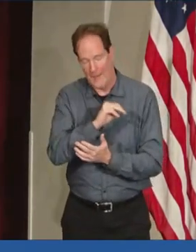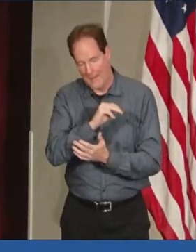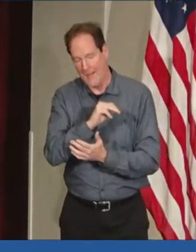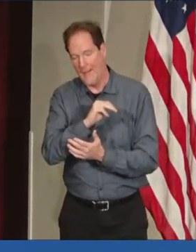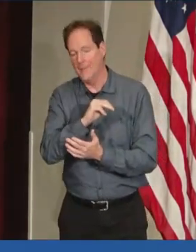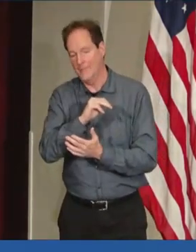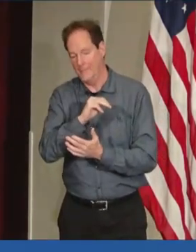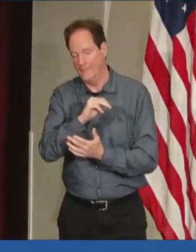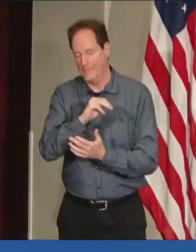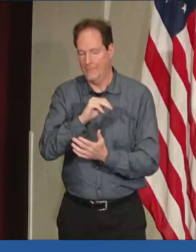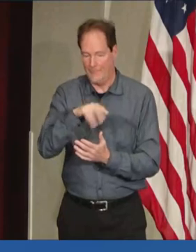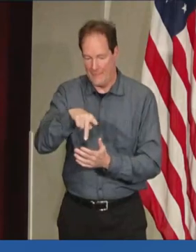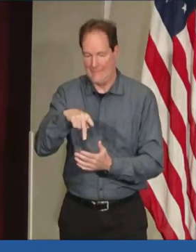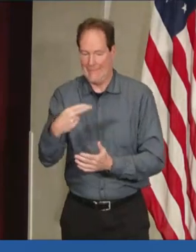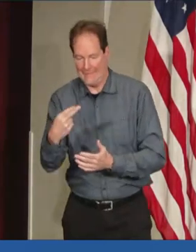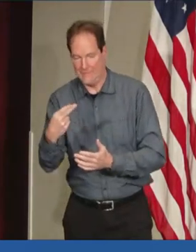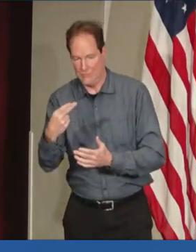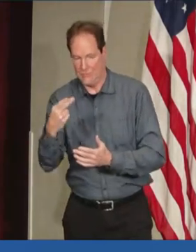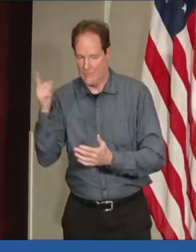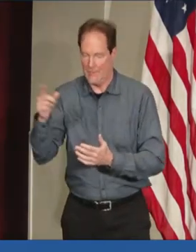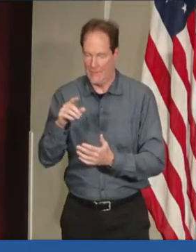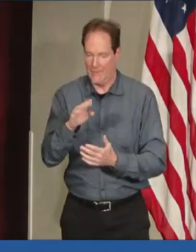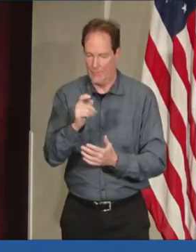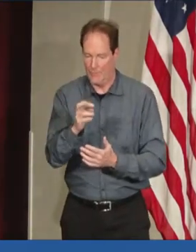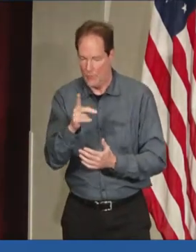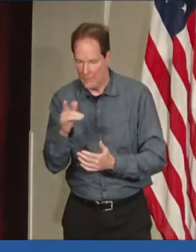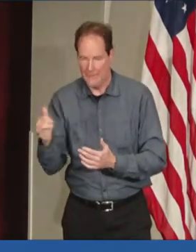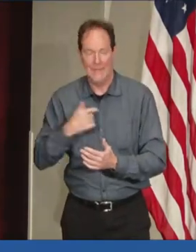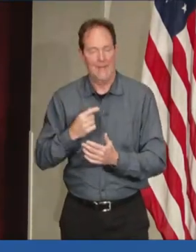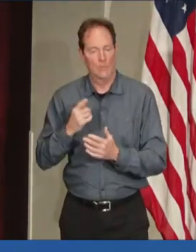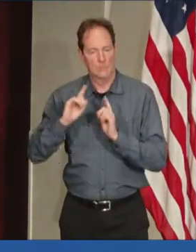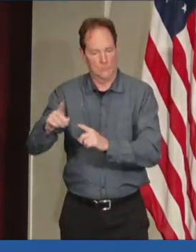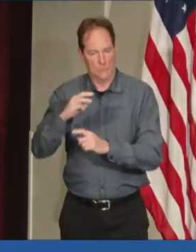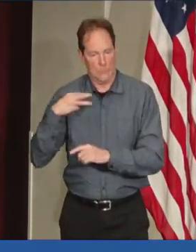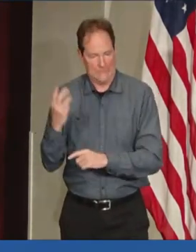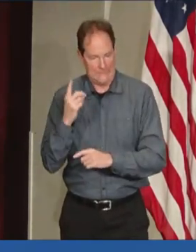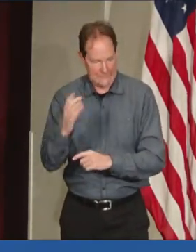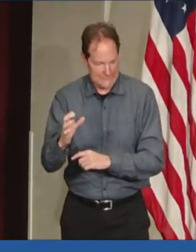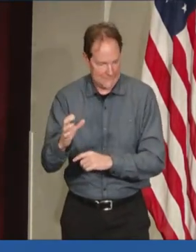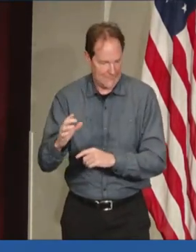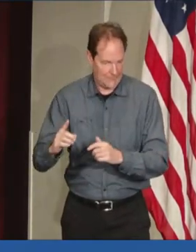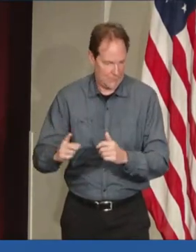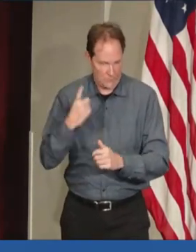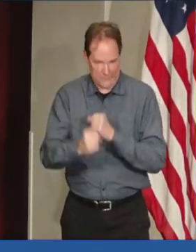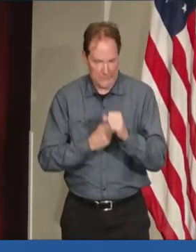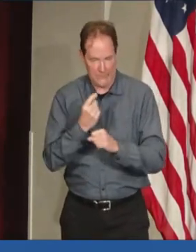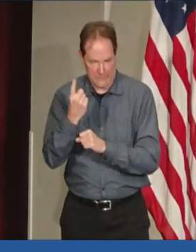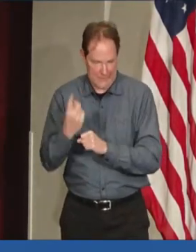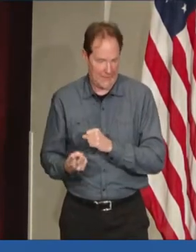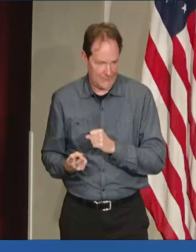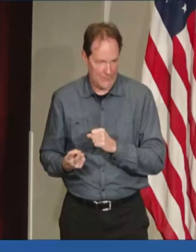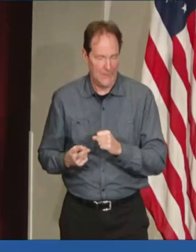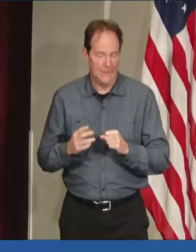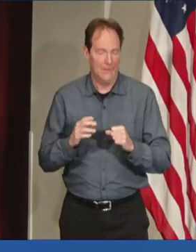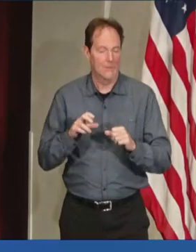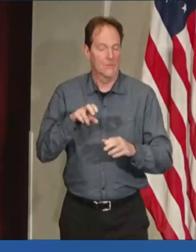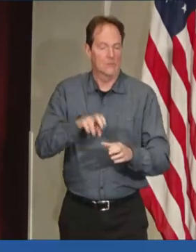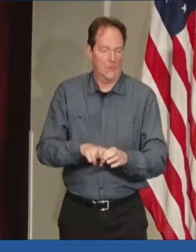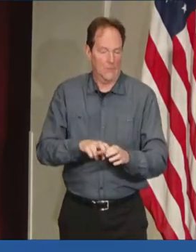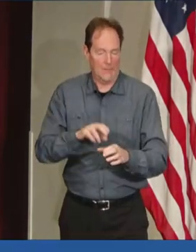and did a stint in Washington, D.C. for a year and a half for the chairman of the Labor and Public Welfare Committee, which